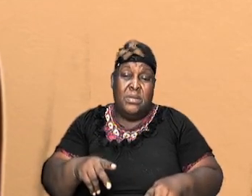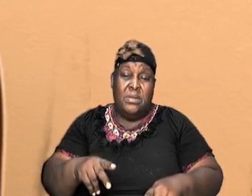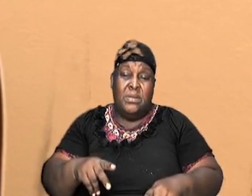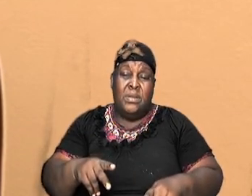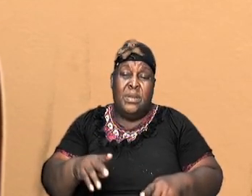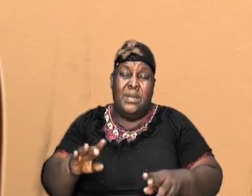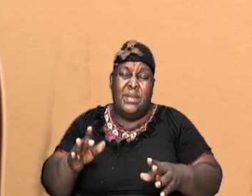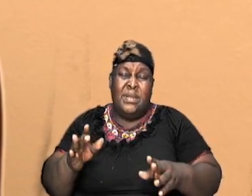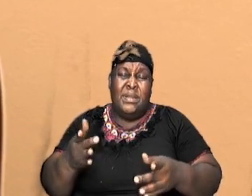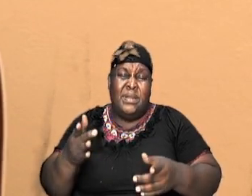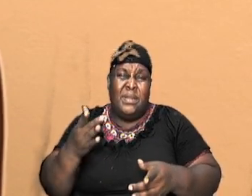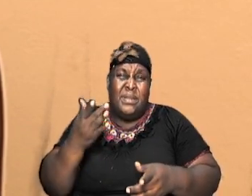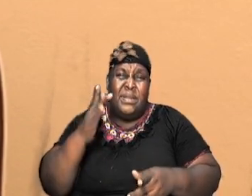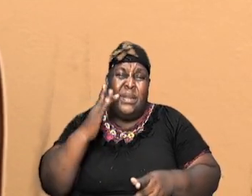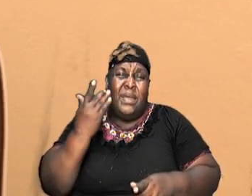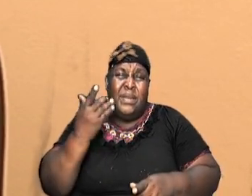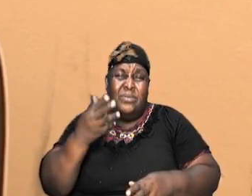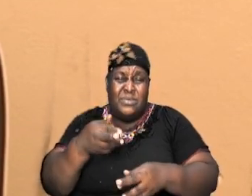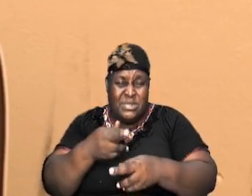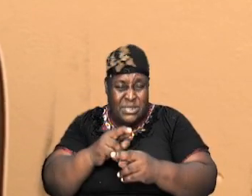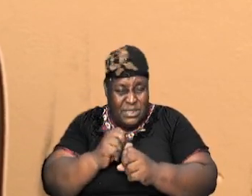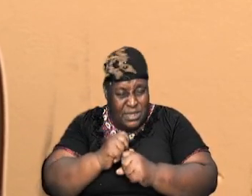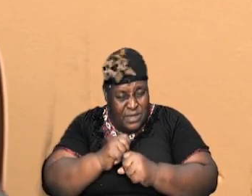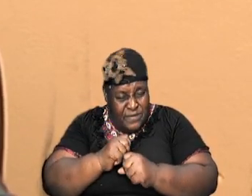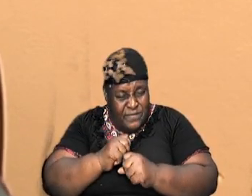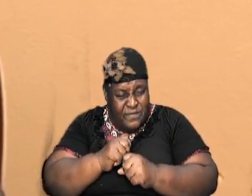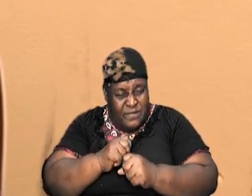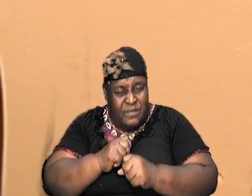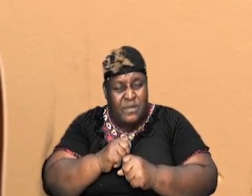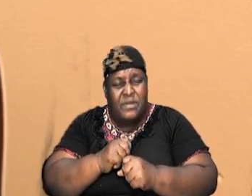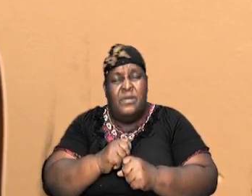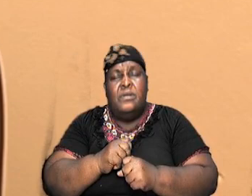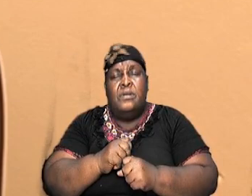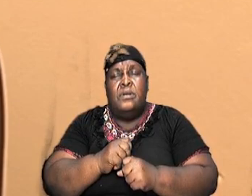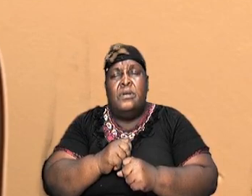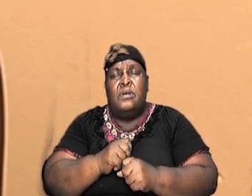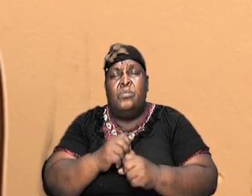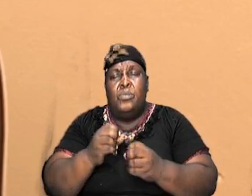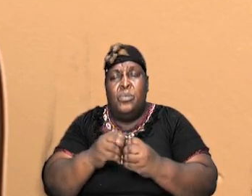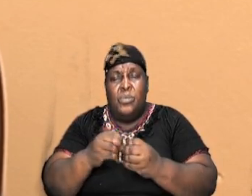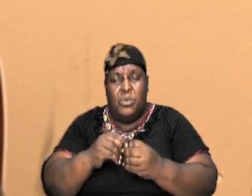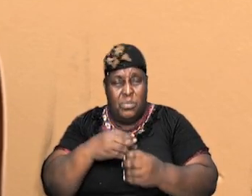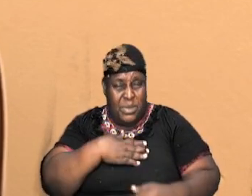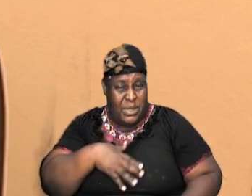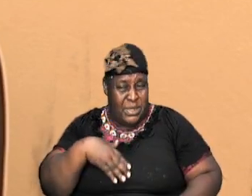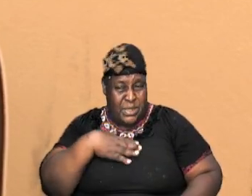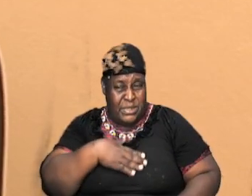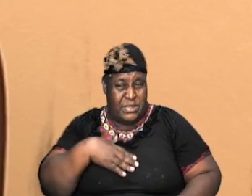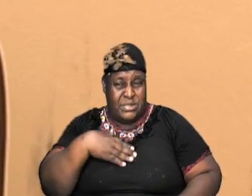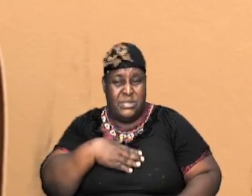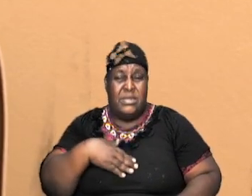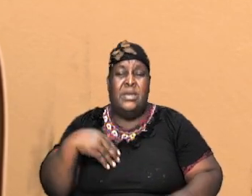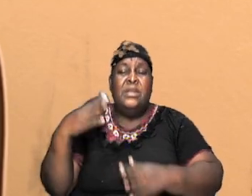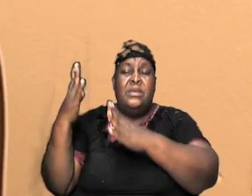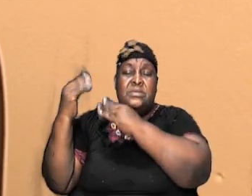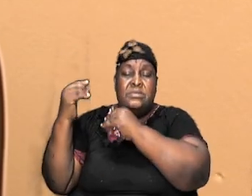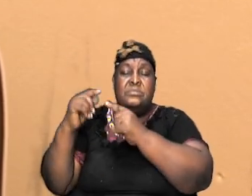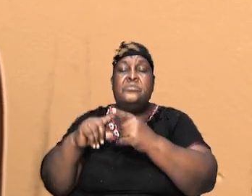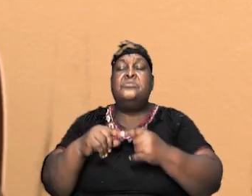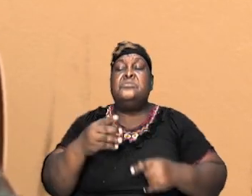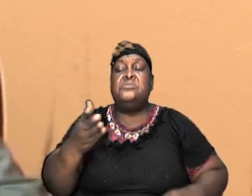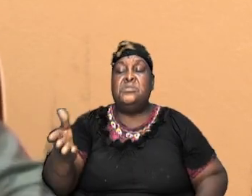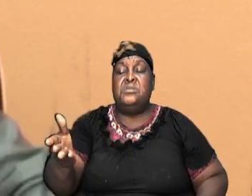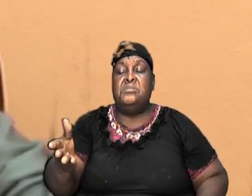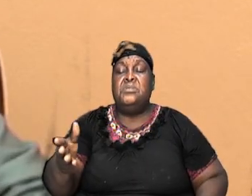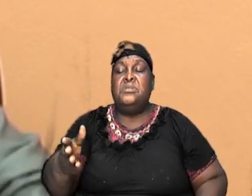You know, they presented Christ in a way that is more pleasable, you know, are more acceptable to them. And